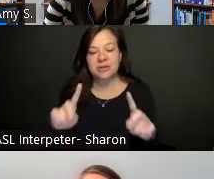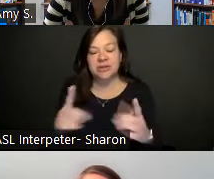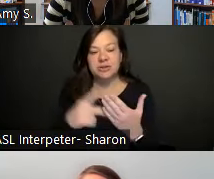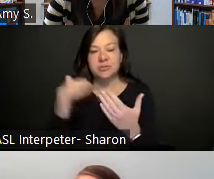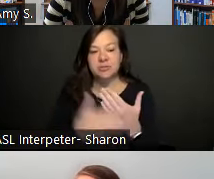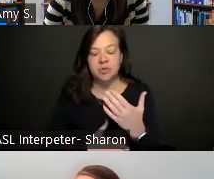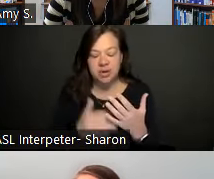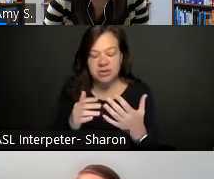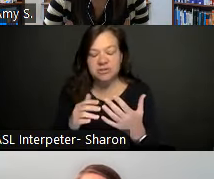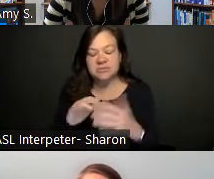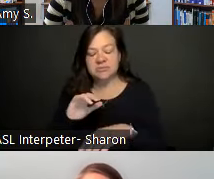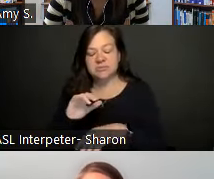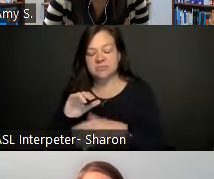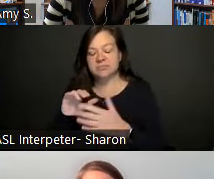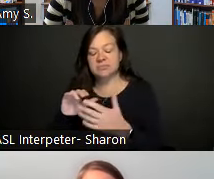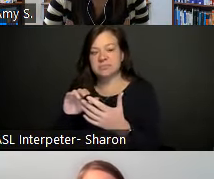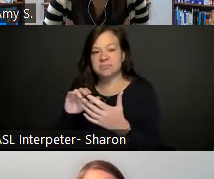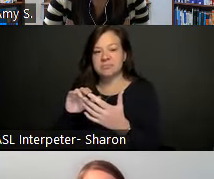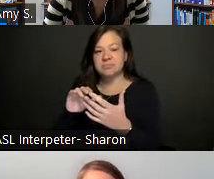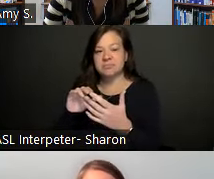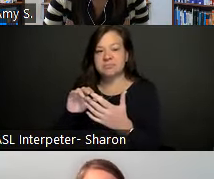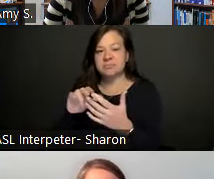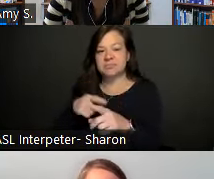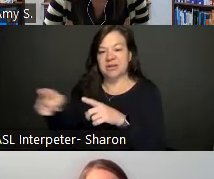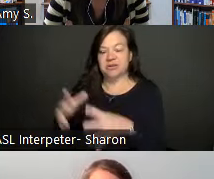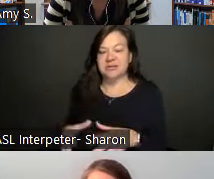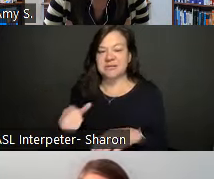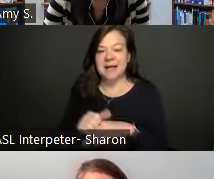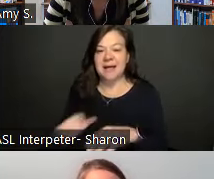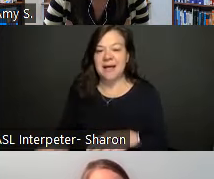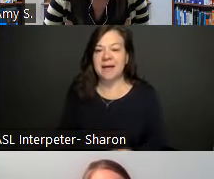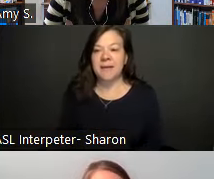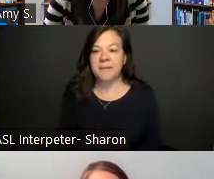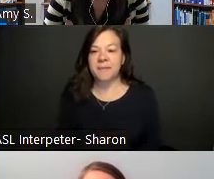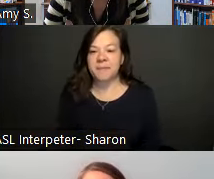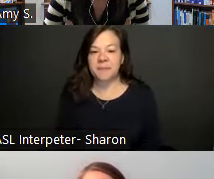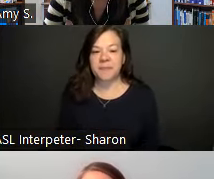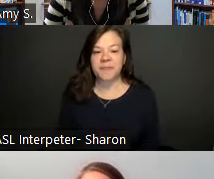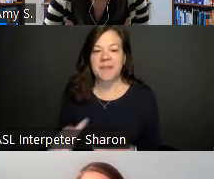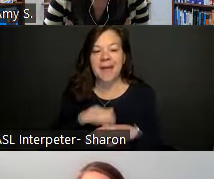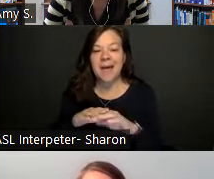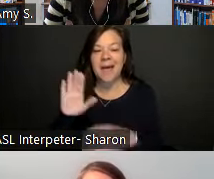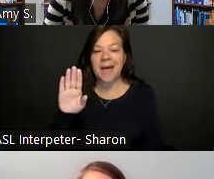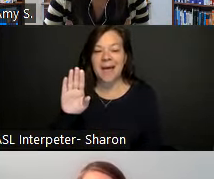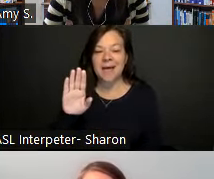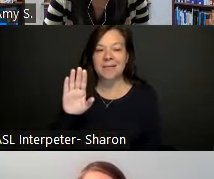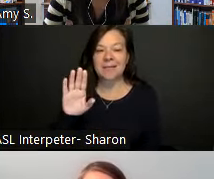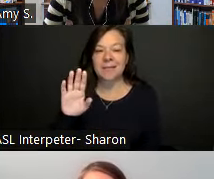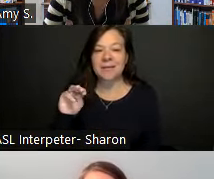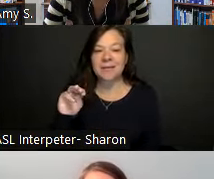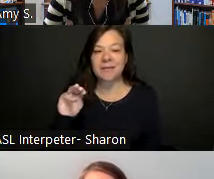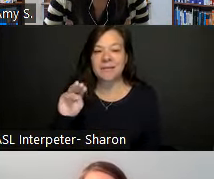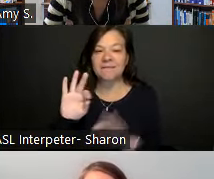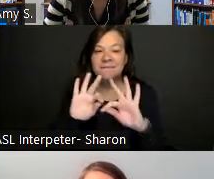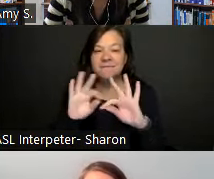Maxwell and Eleanor Blum Patient Family Learning Center at Mass General. Today's program is part of our Disability Education Series,